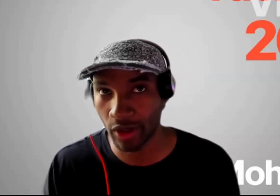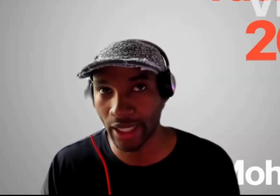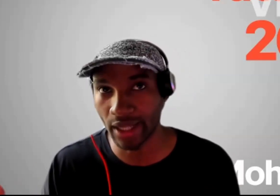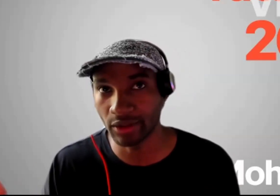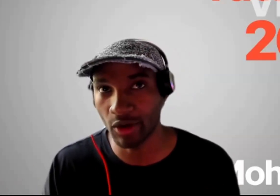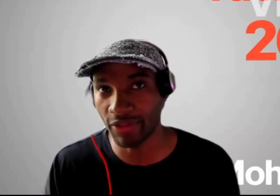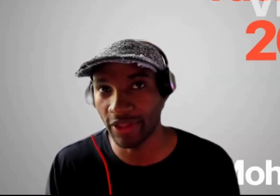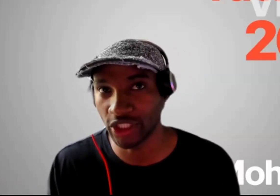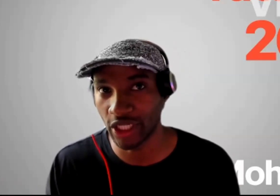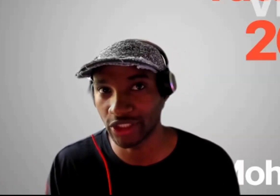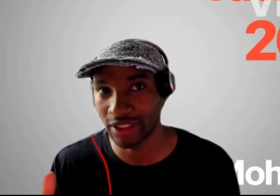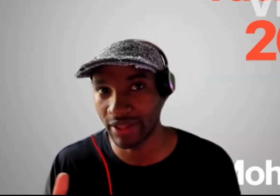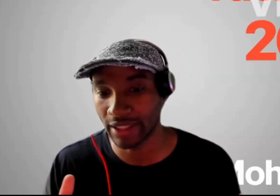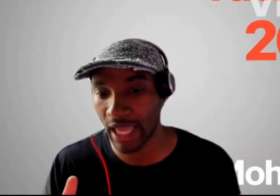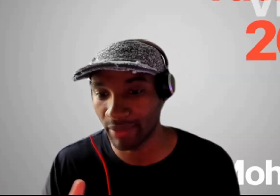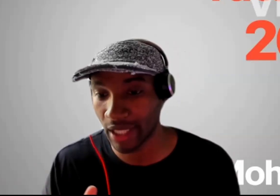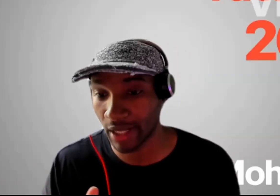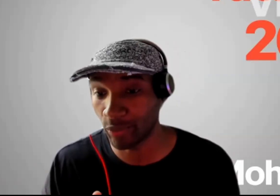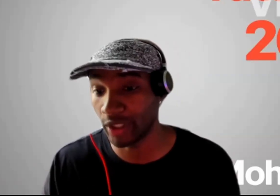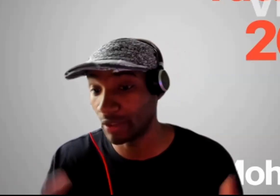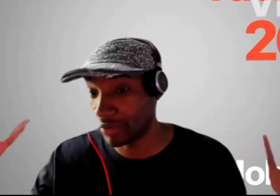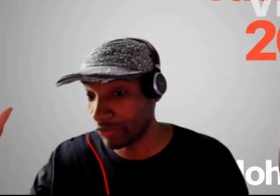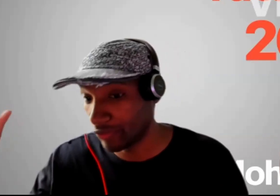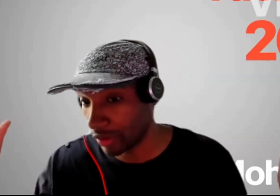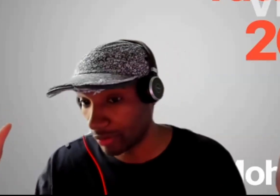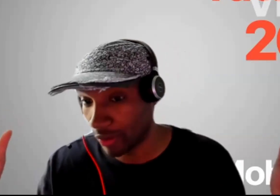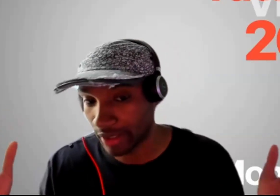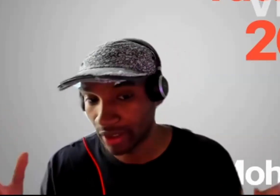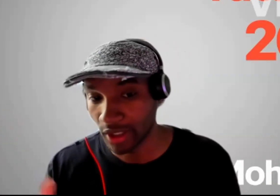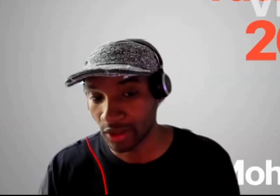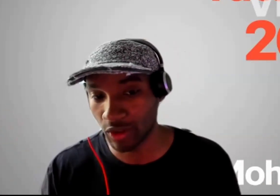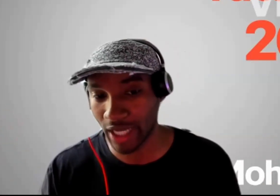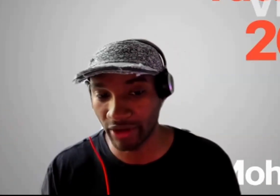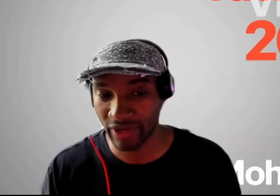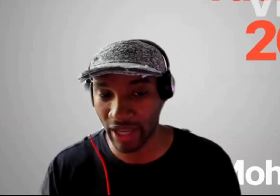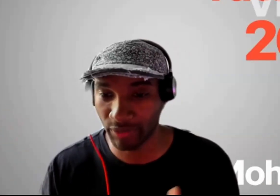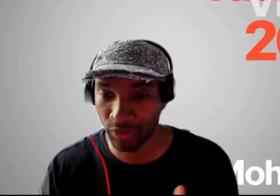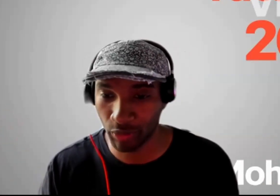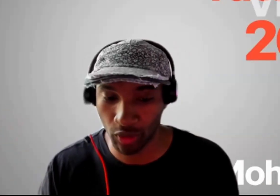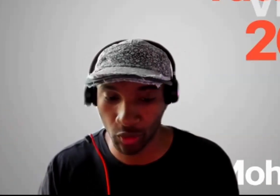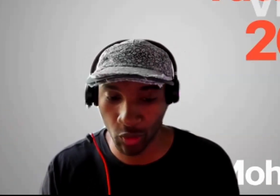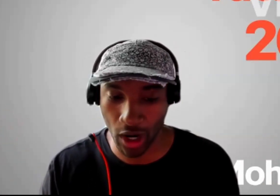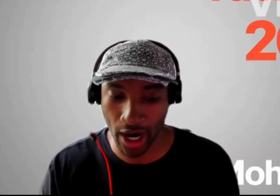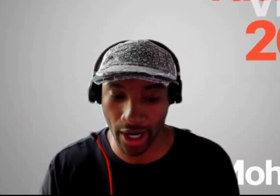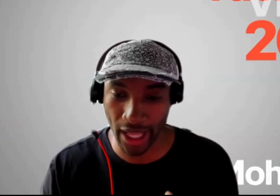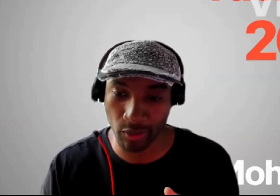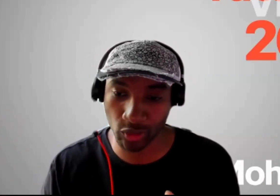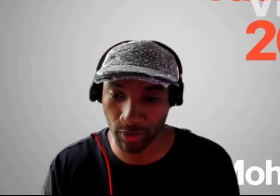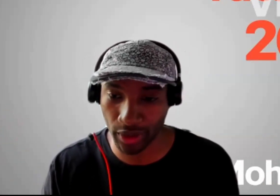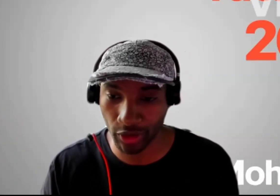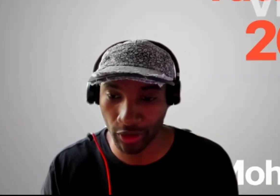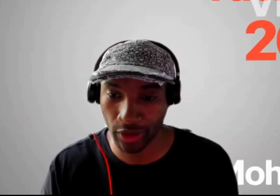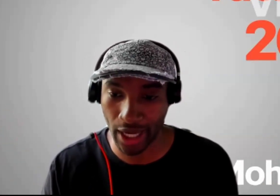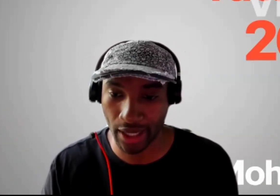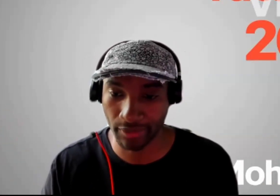big world. And the other challenge is that I am in a pretty big firm, right? So kind of having people who are able to be here and make